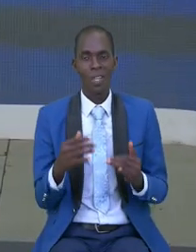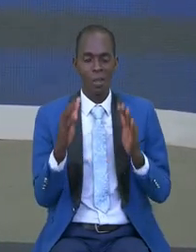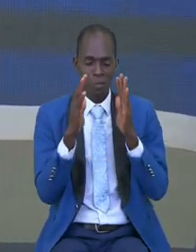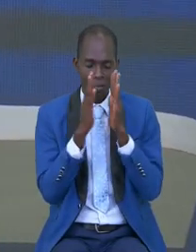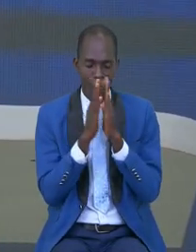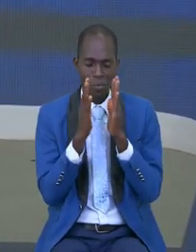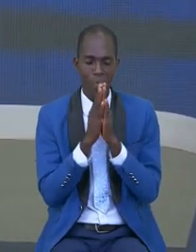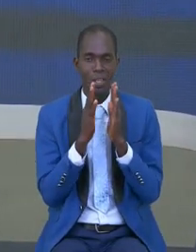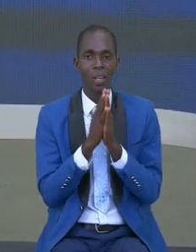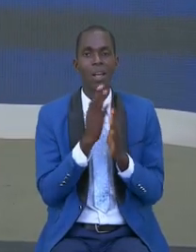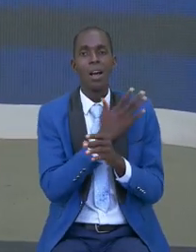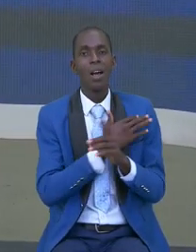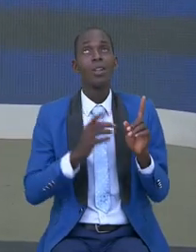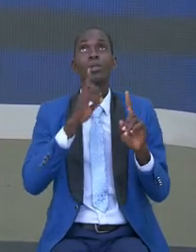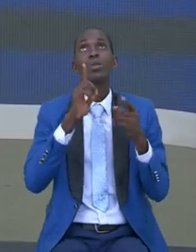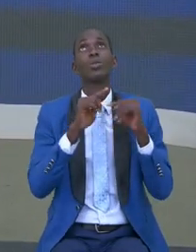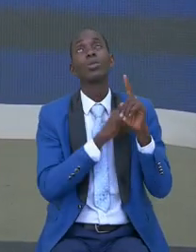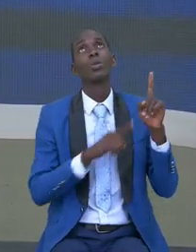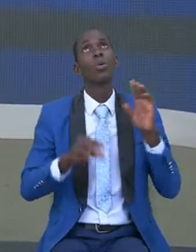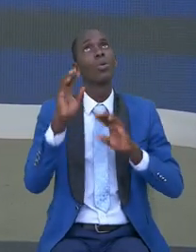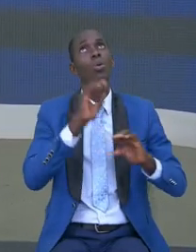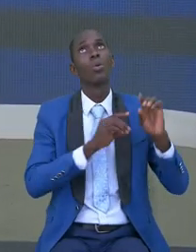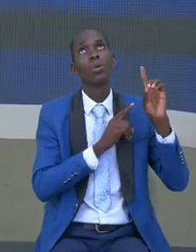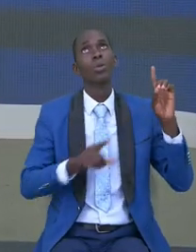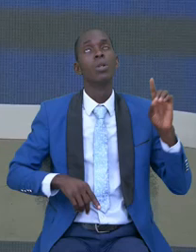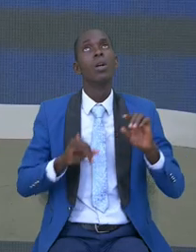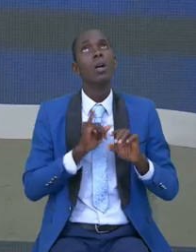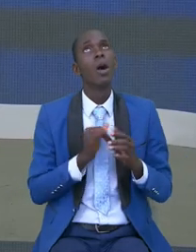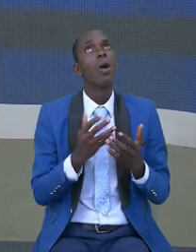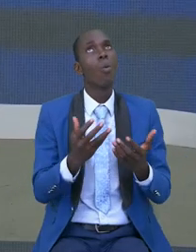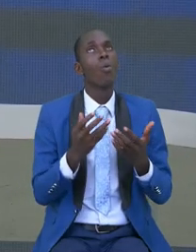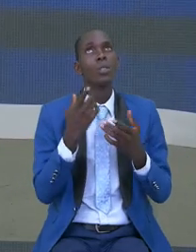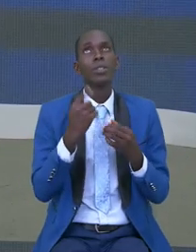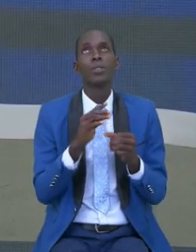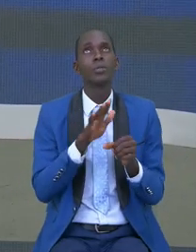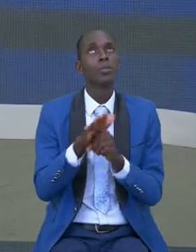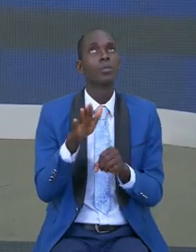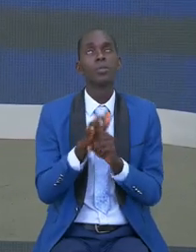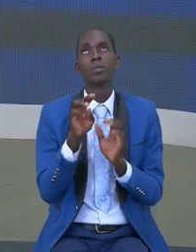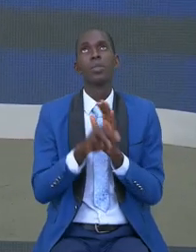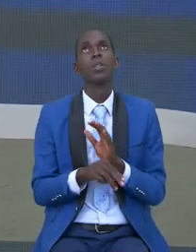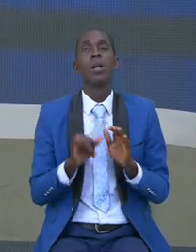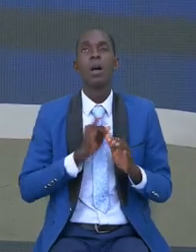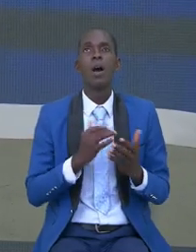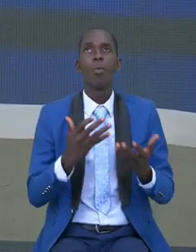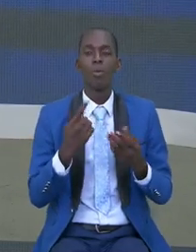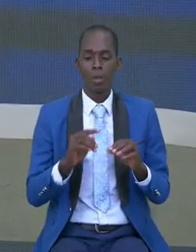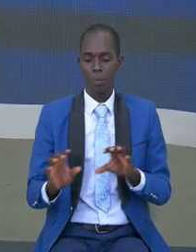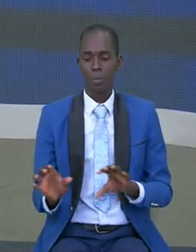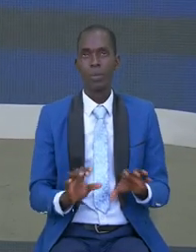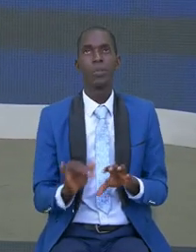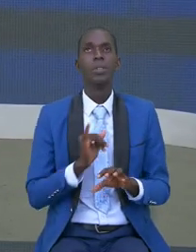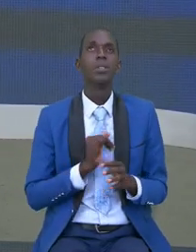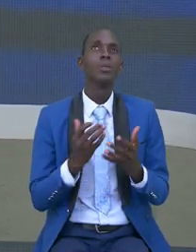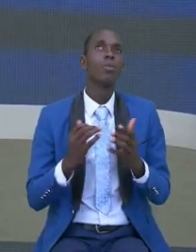going to tell the Lord, oh Lord, I want the fulfillment. I want the performance. I want